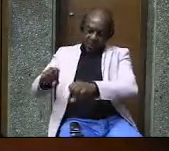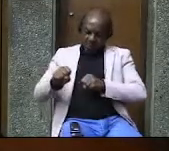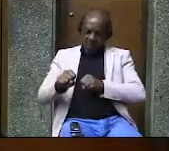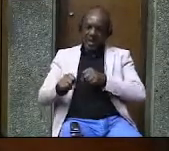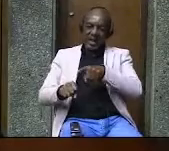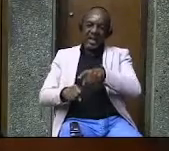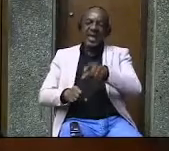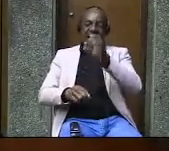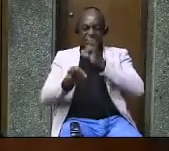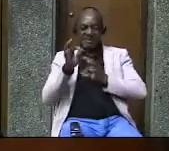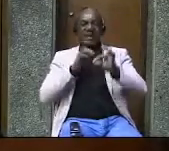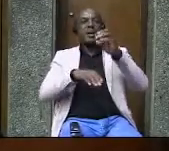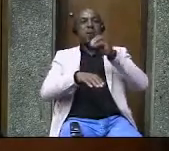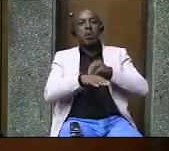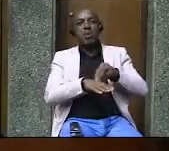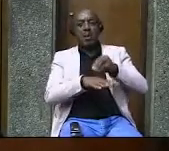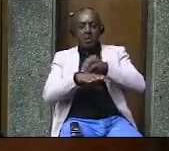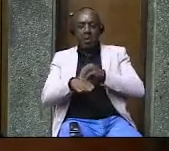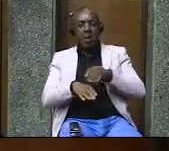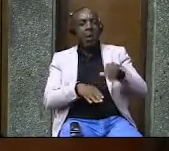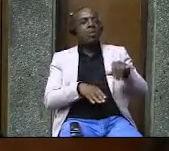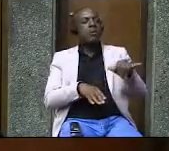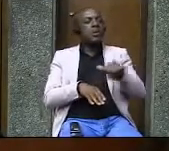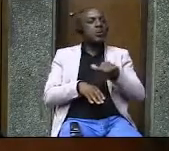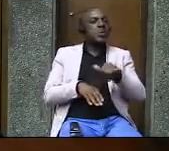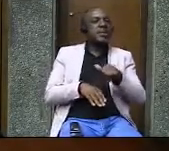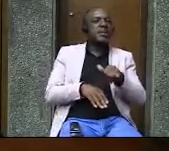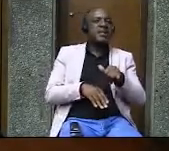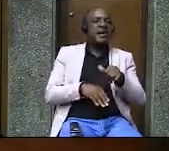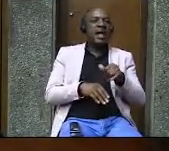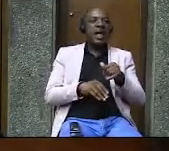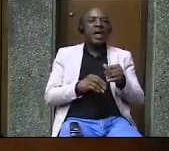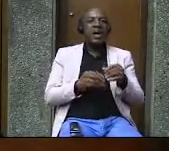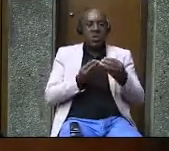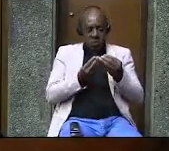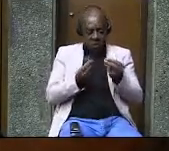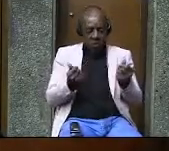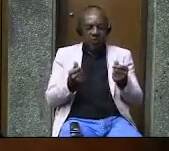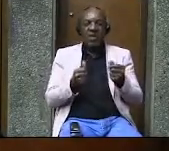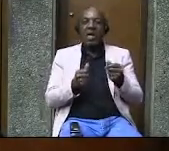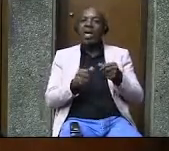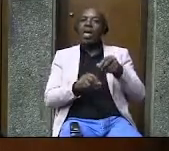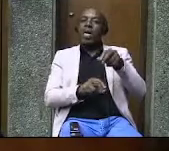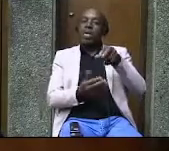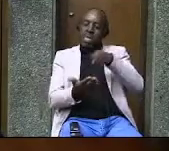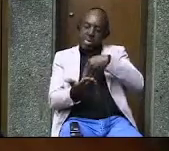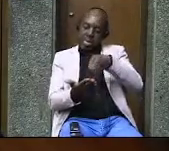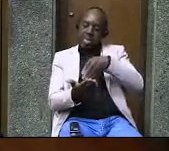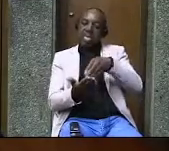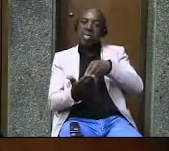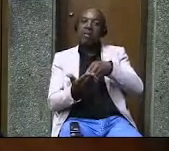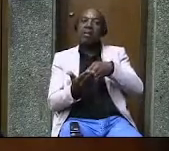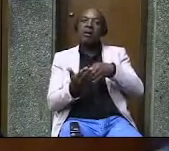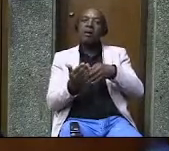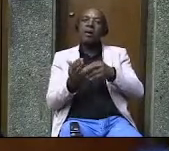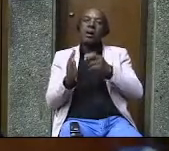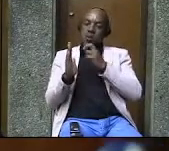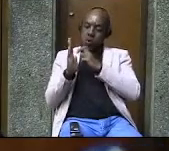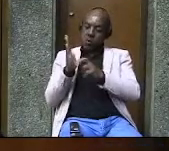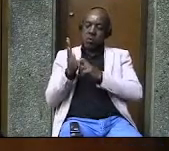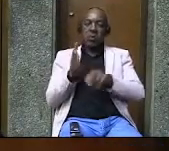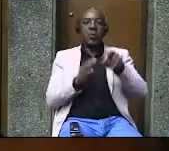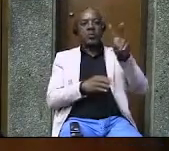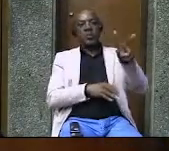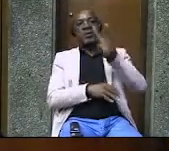not finalized. And then my second last one, on clause 25(2), it